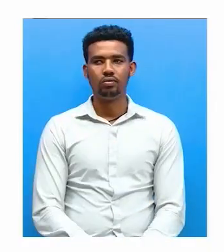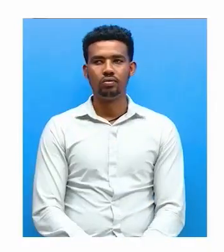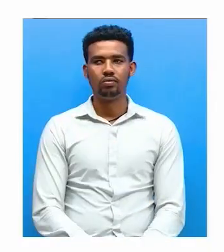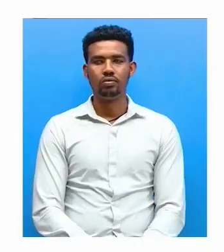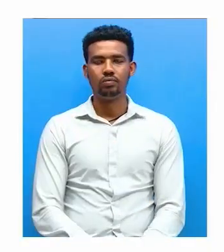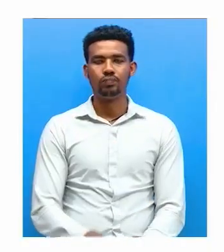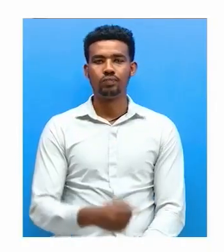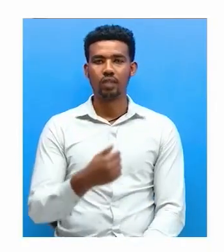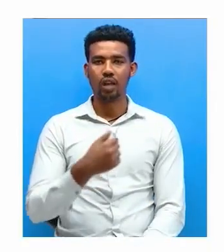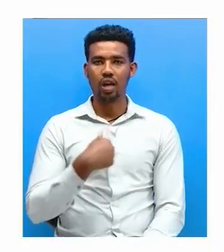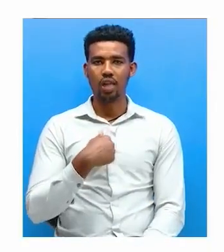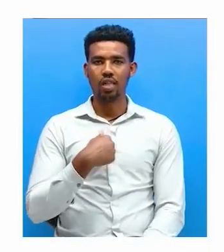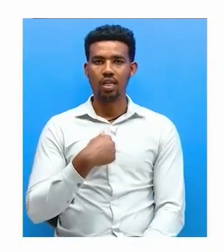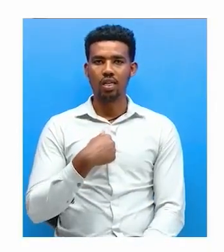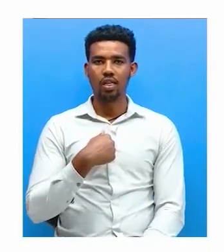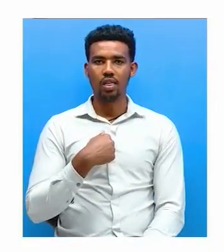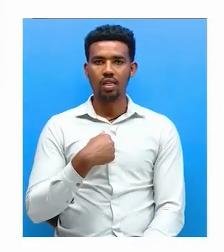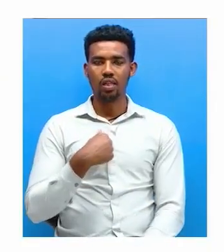won't